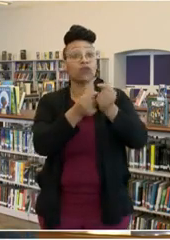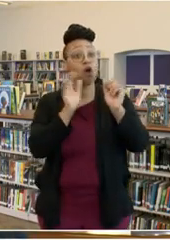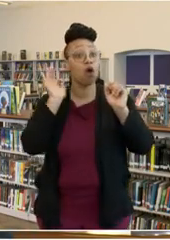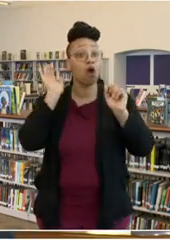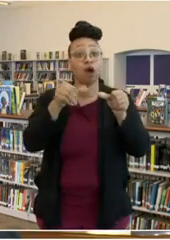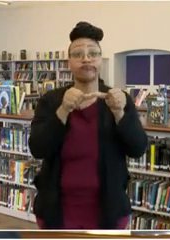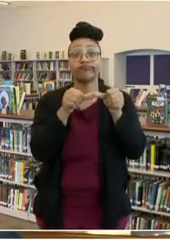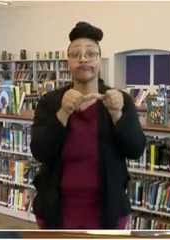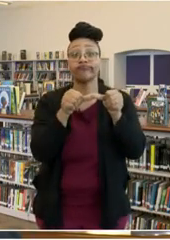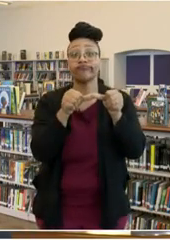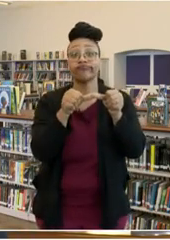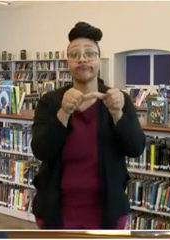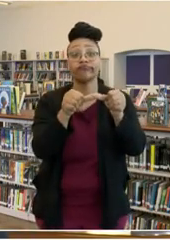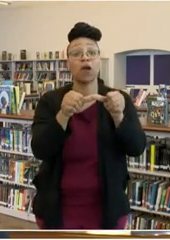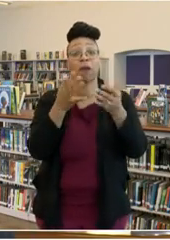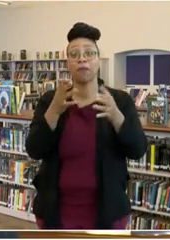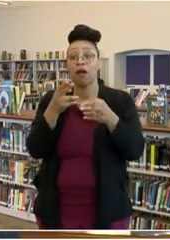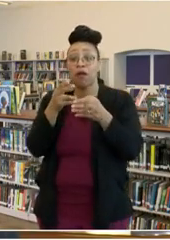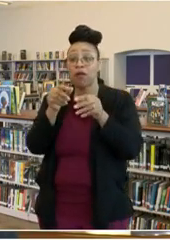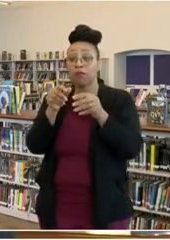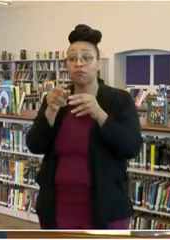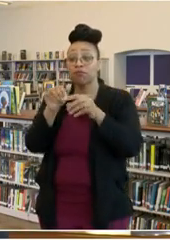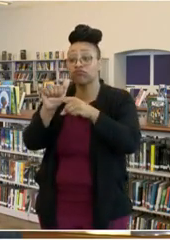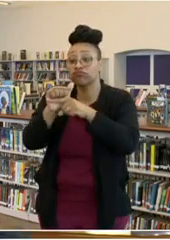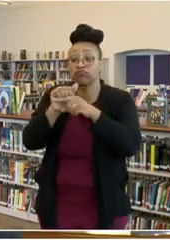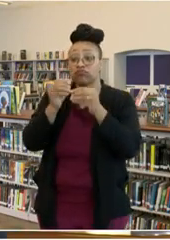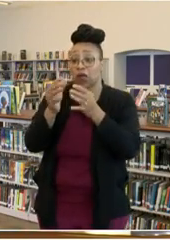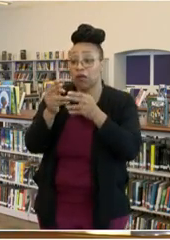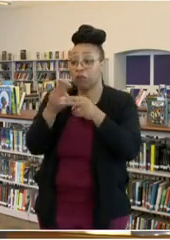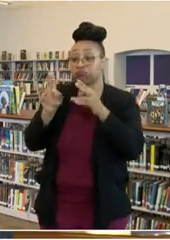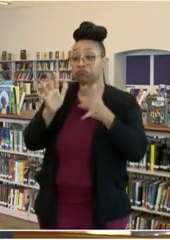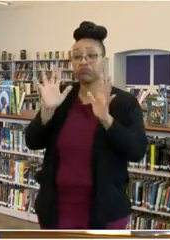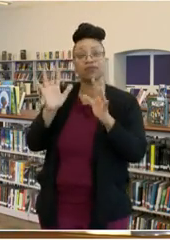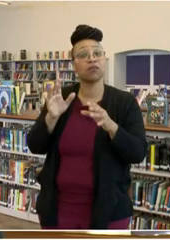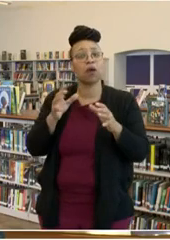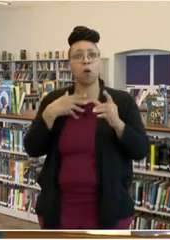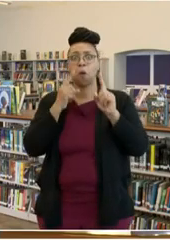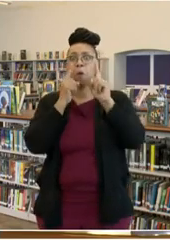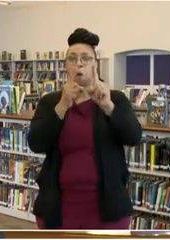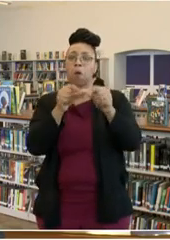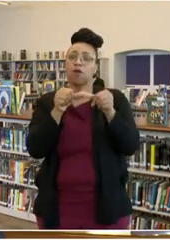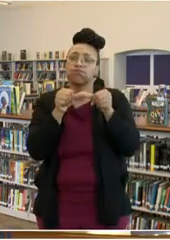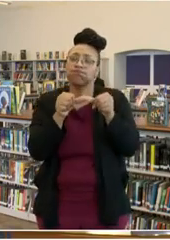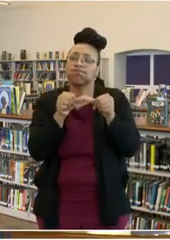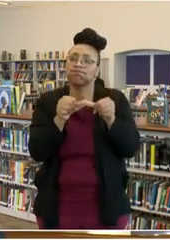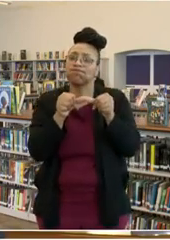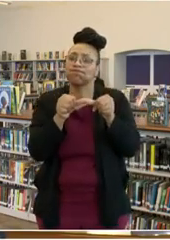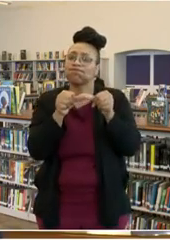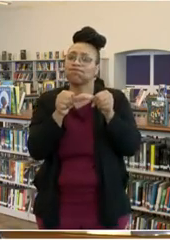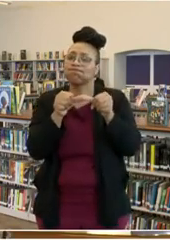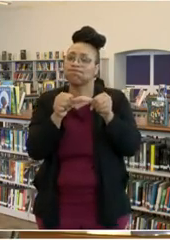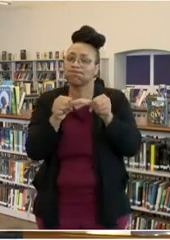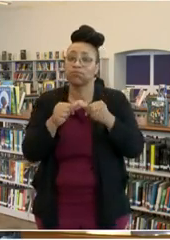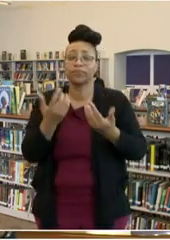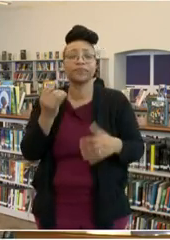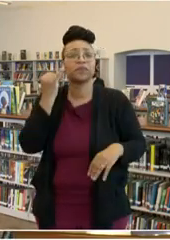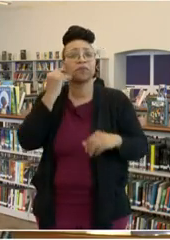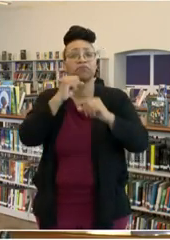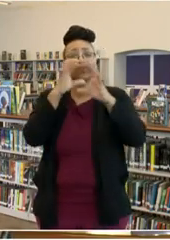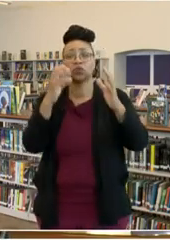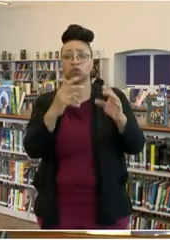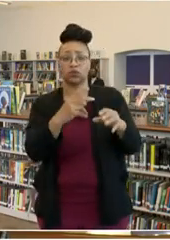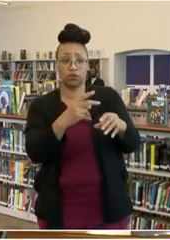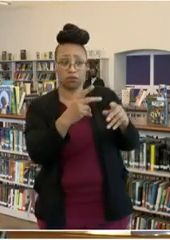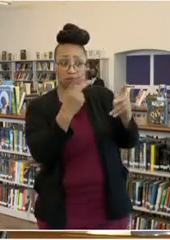constantly reassessing mastery. So as students master concepts, we move on, and we want to ensure that all of